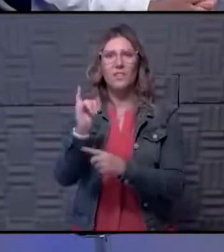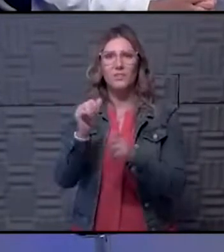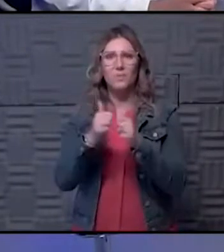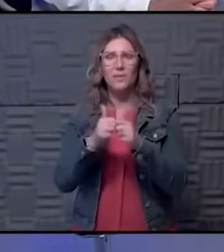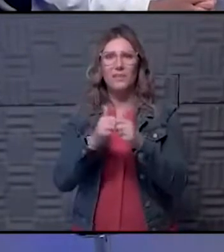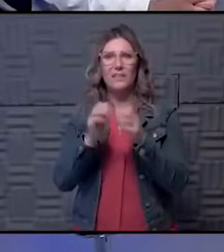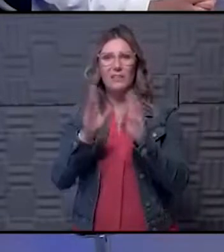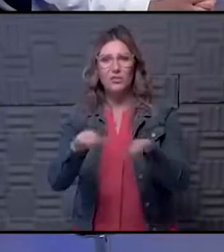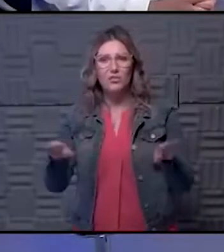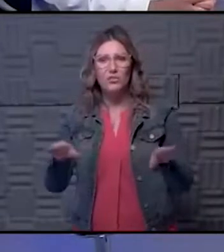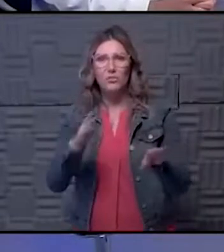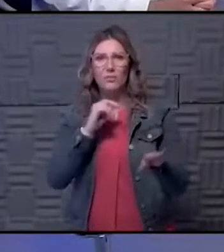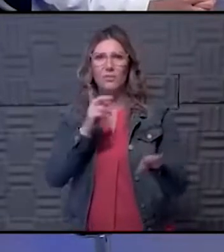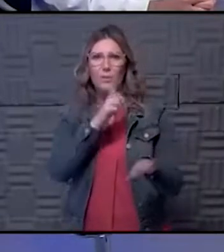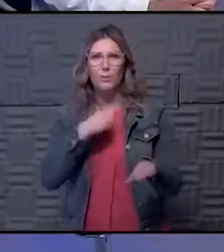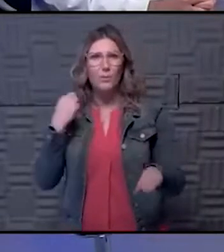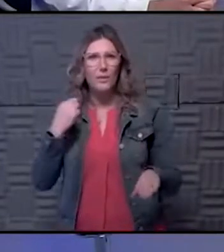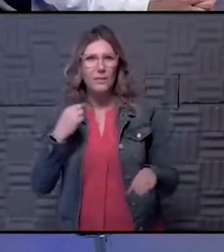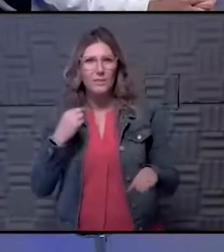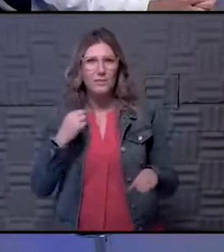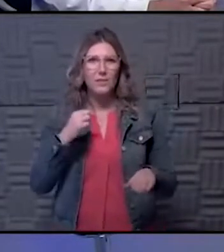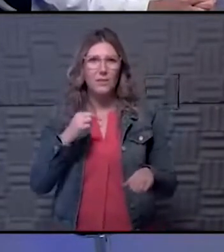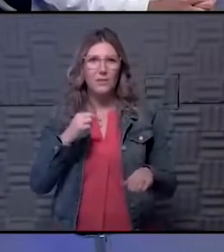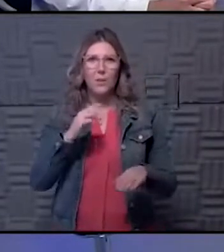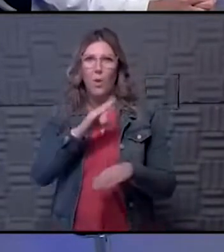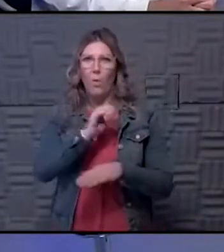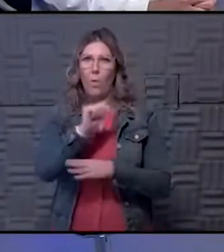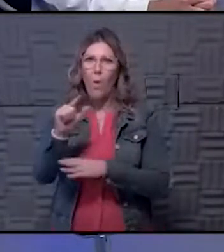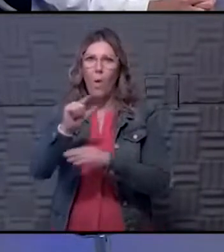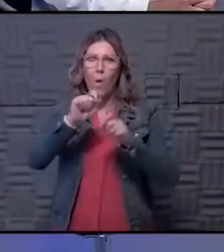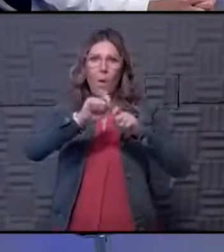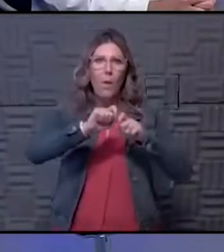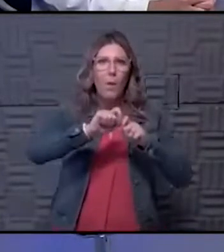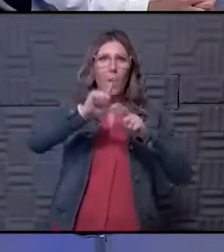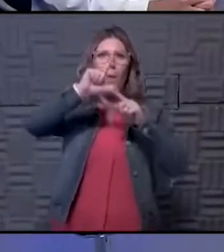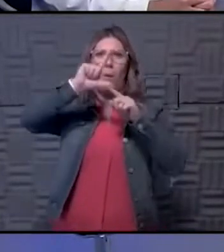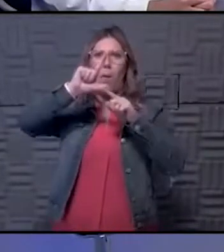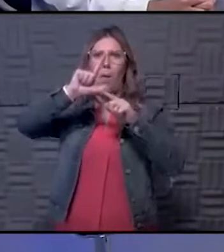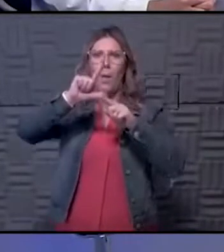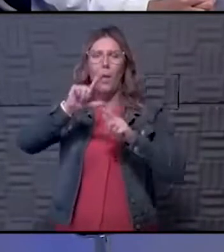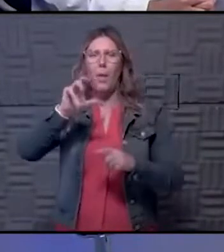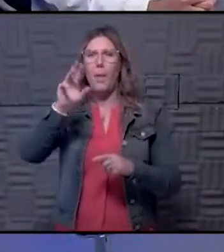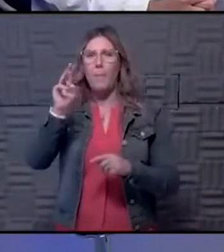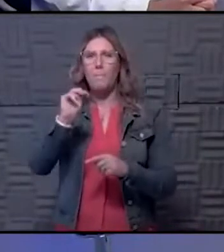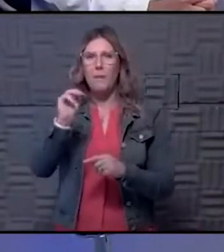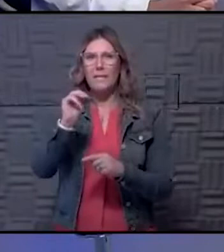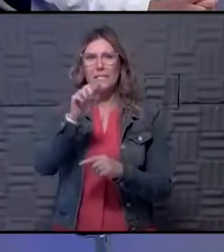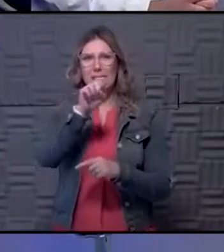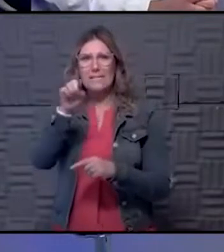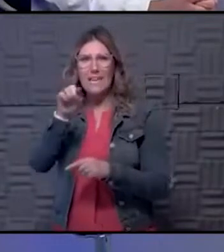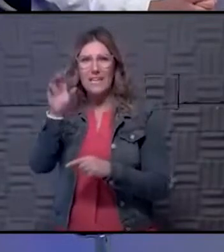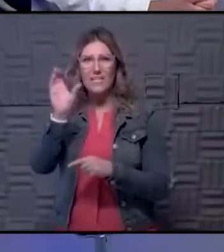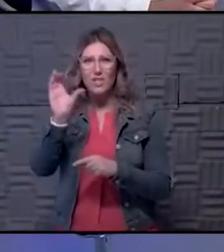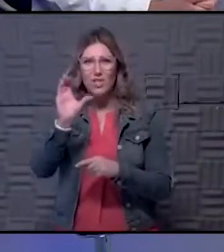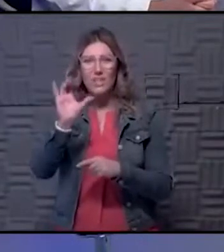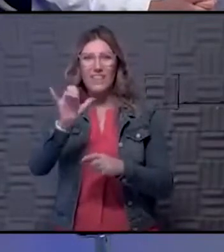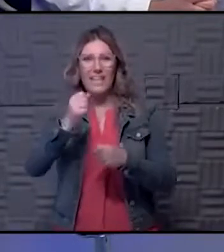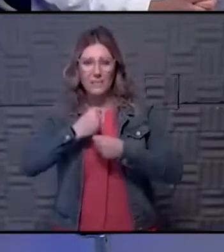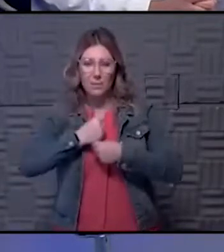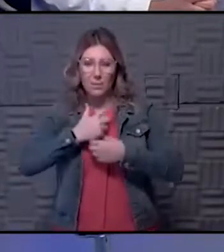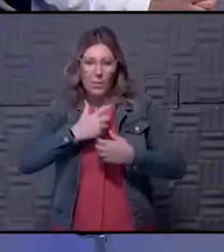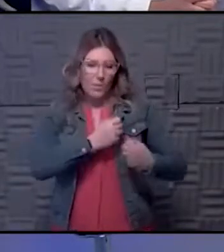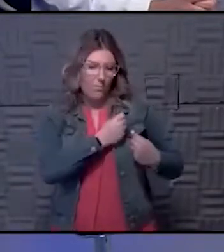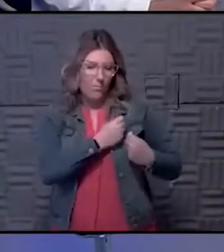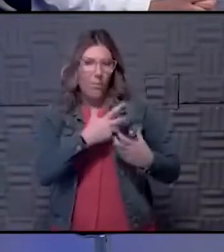and the risk of, and she writes all in caps, Miss-C? Miss C, yeah. That's the inflammatory syndrome that happens